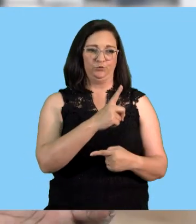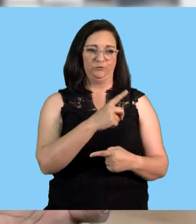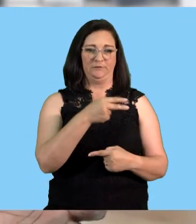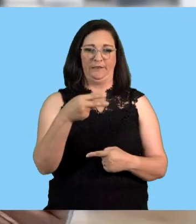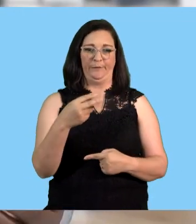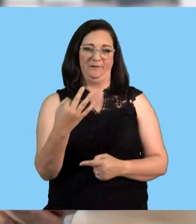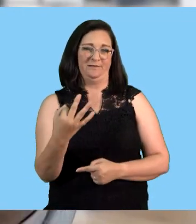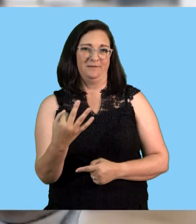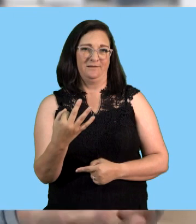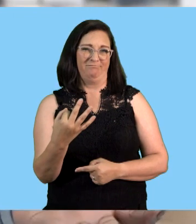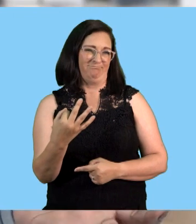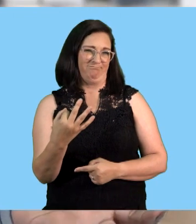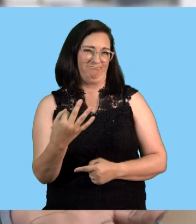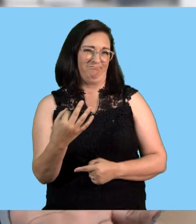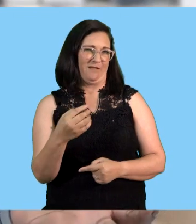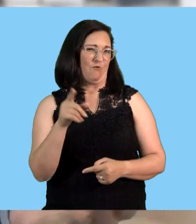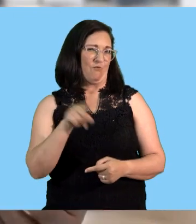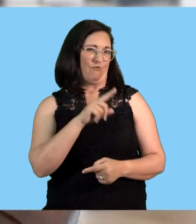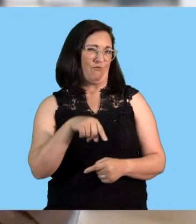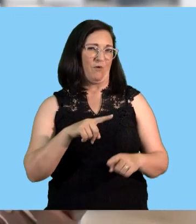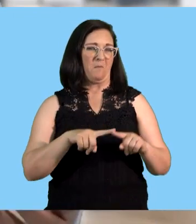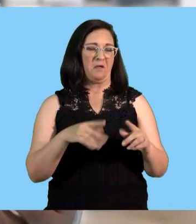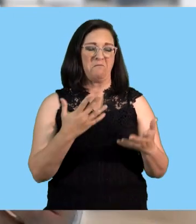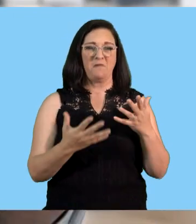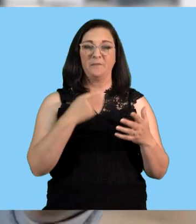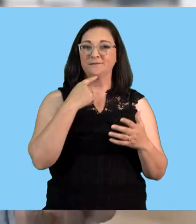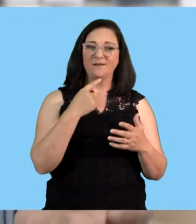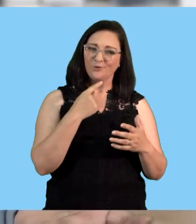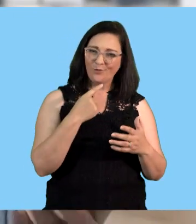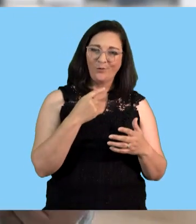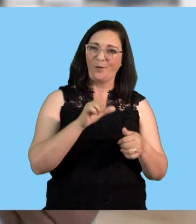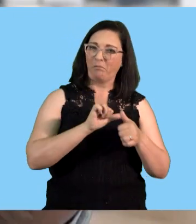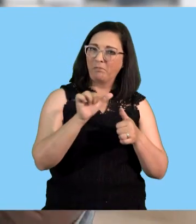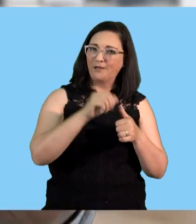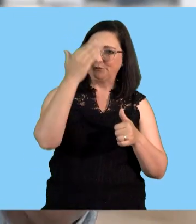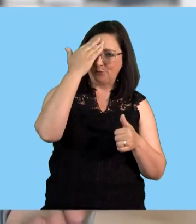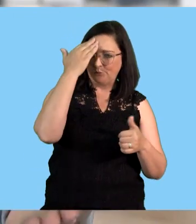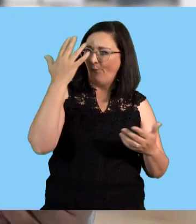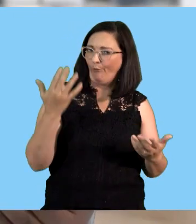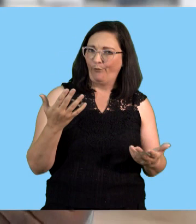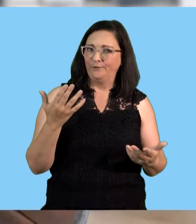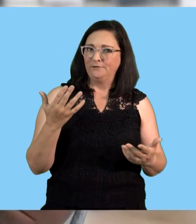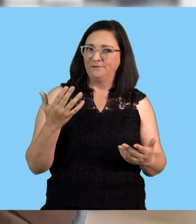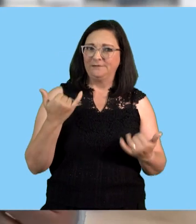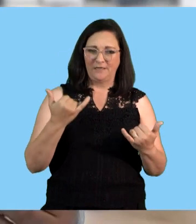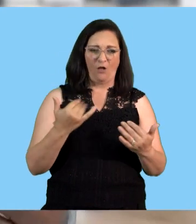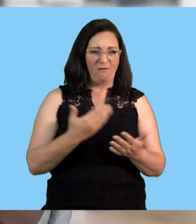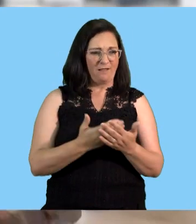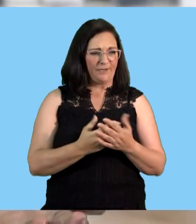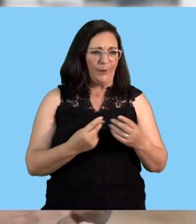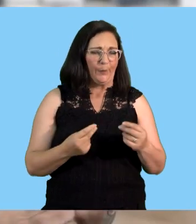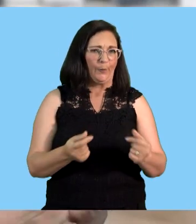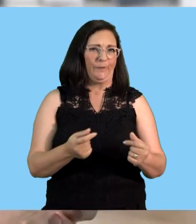= 3, but that is synergy, basically, because you now know better, you now know more, you have